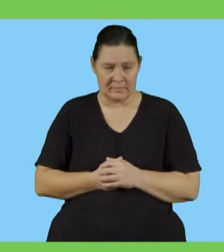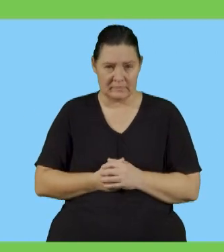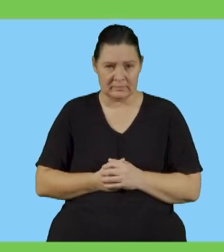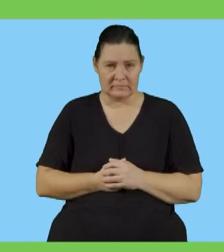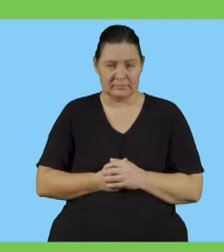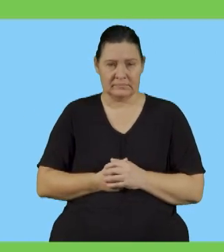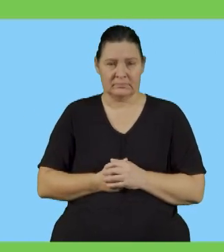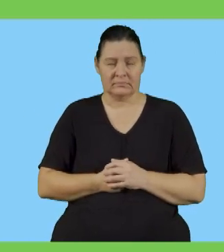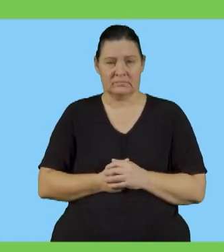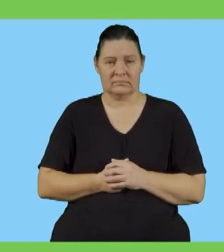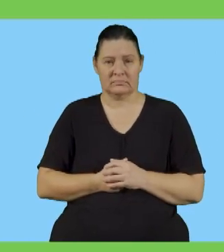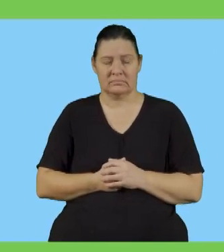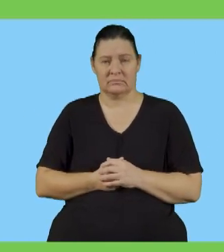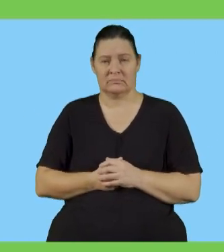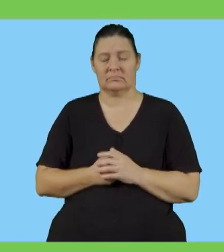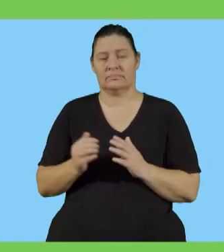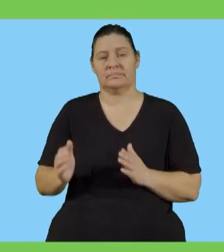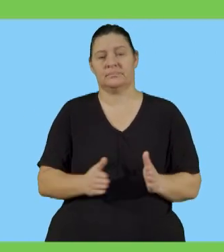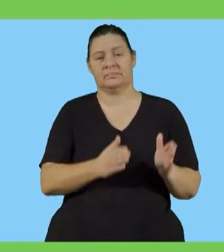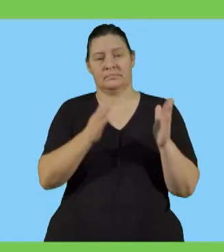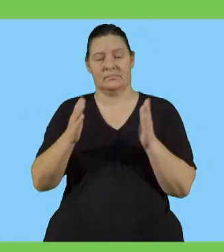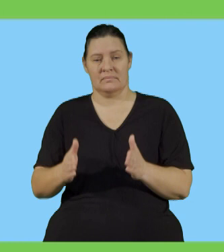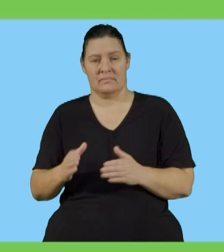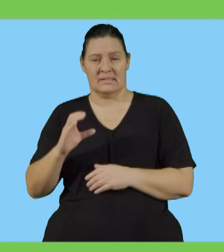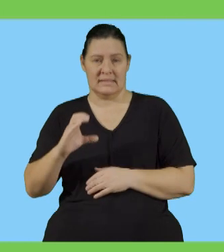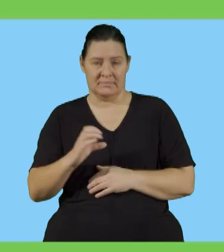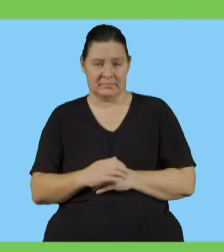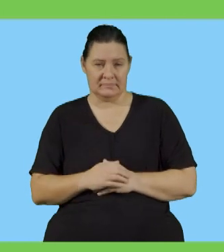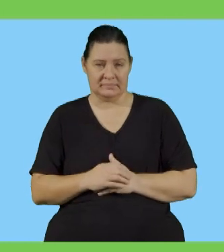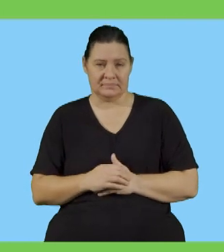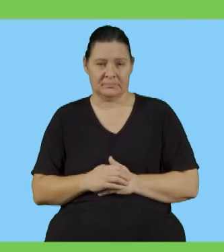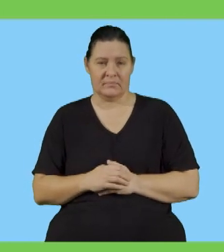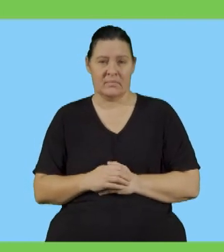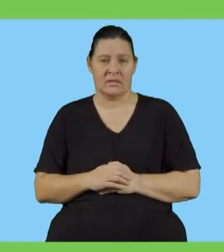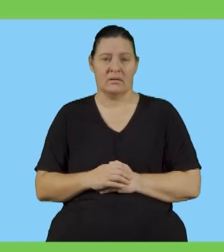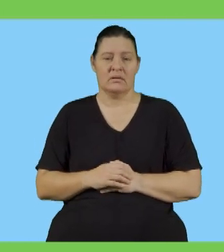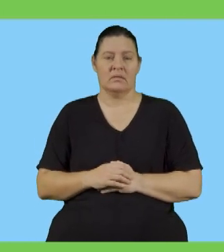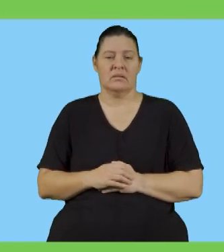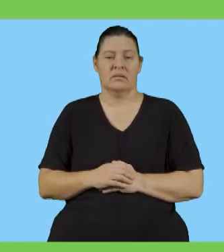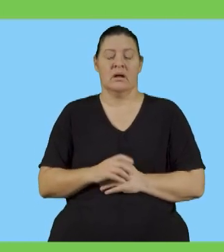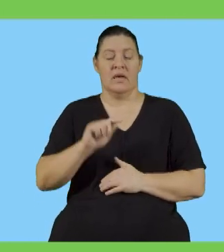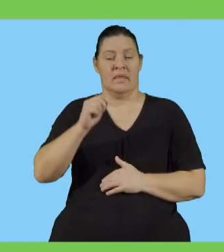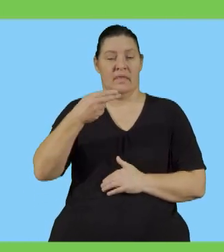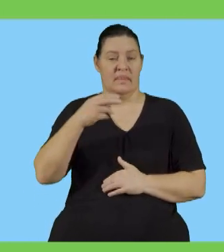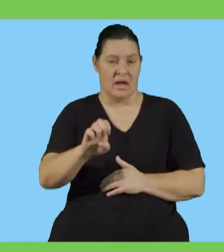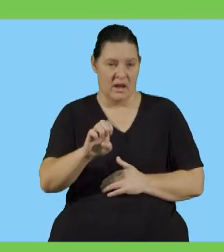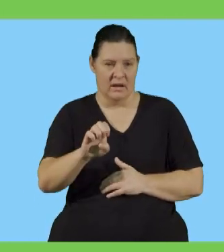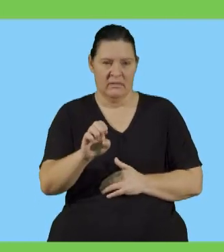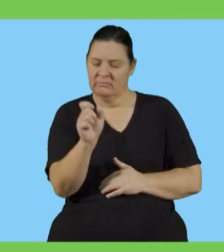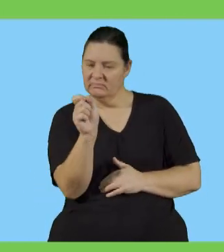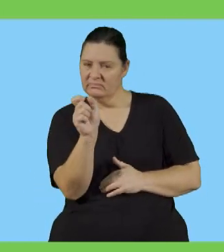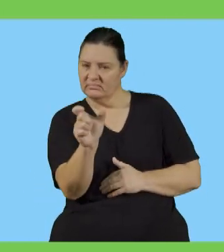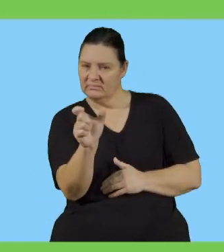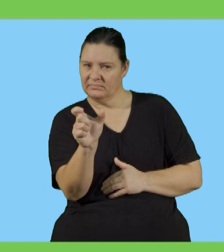from? Let us move on to C. C says the